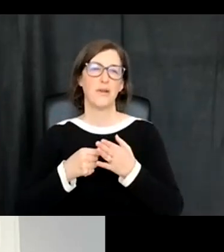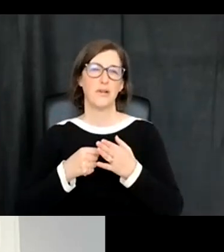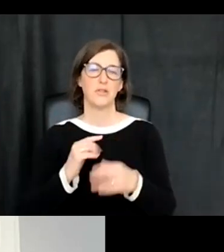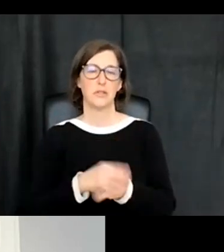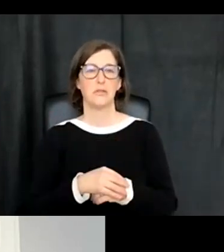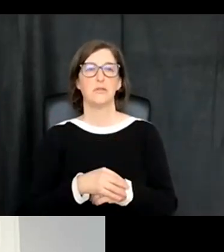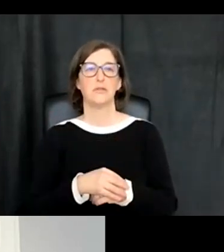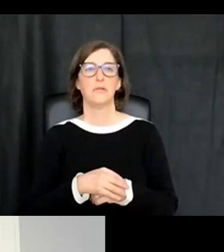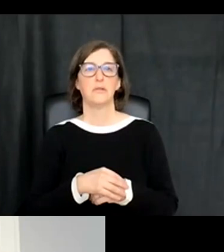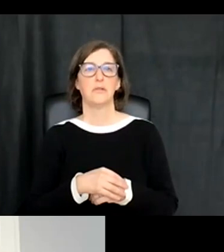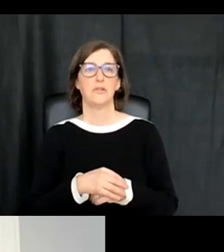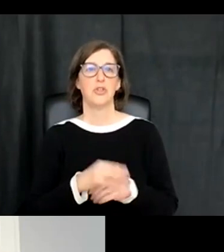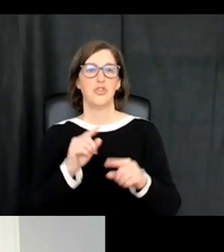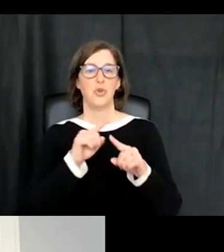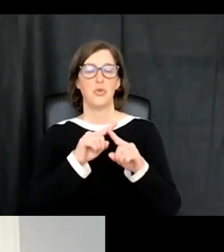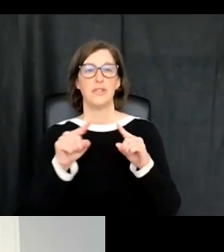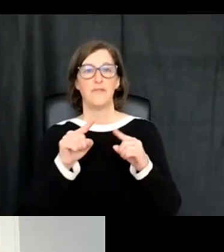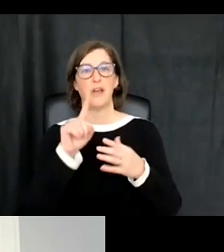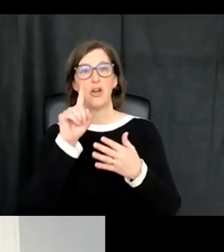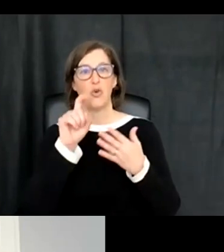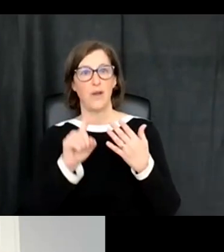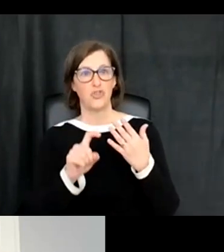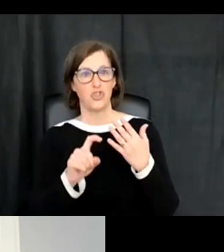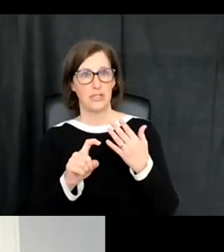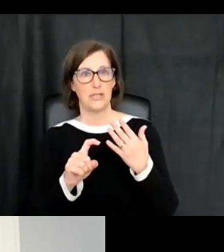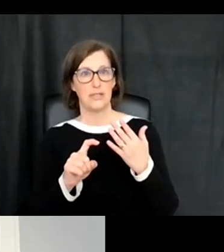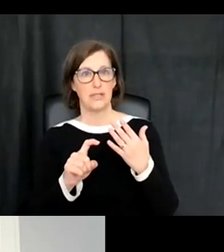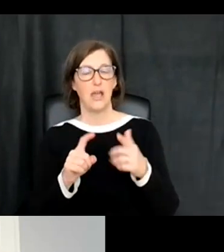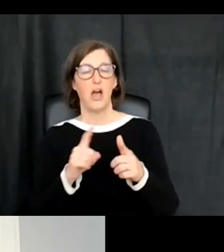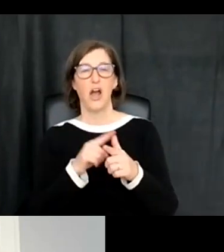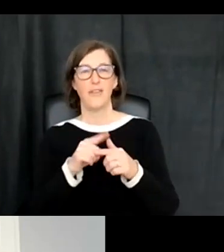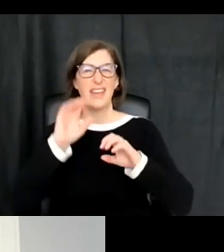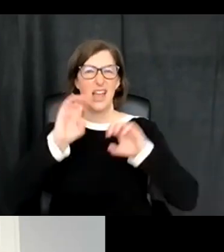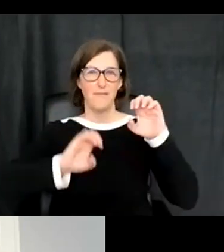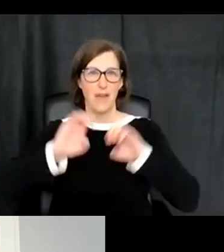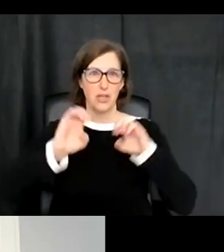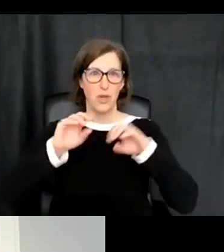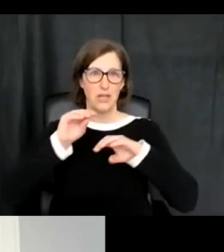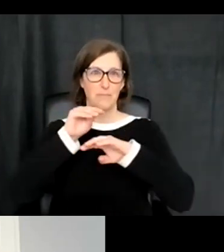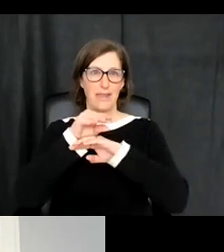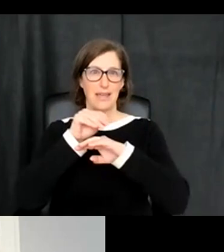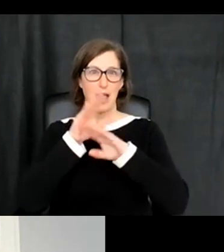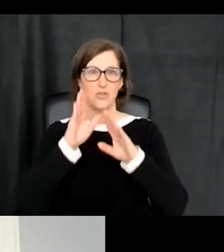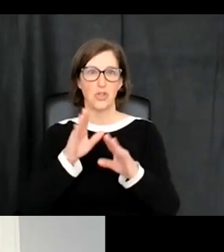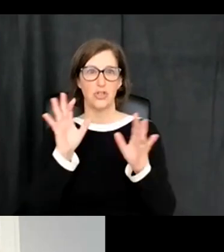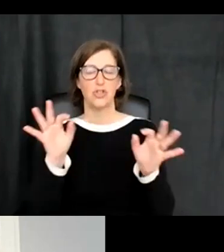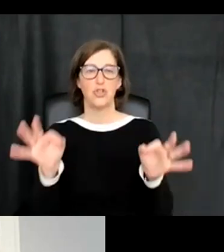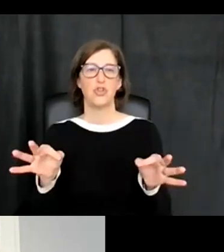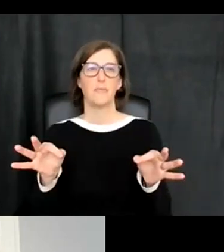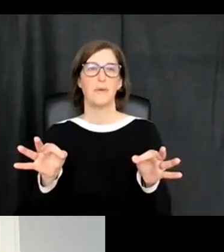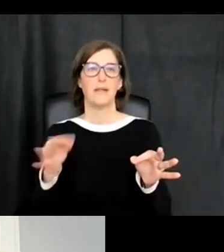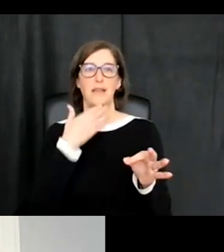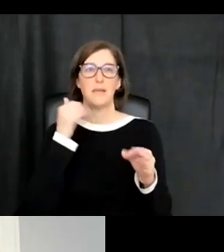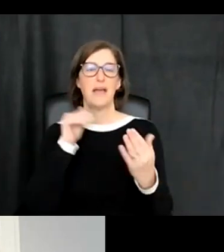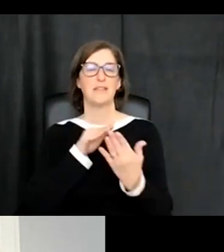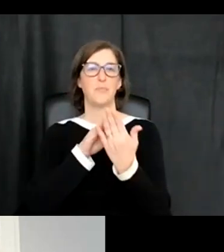they are the different questions, and those questions, they are then evaluated by the counselor as to determine the way forward about